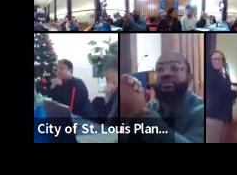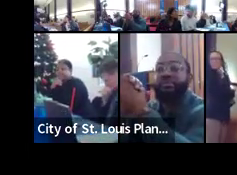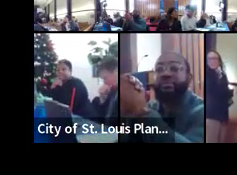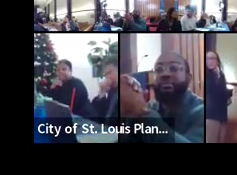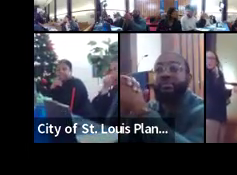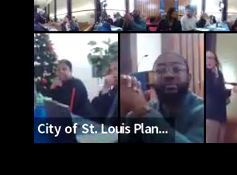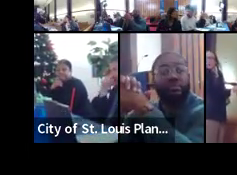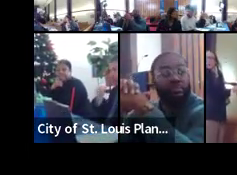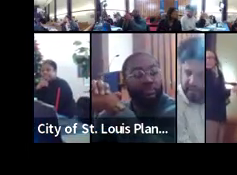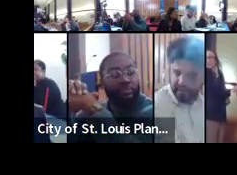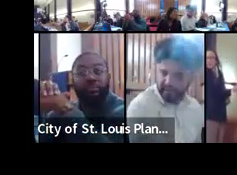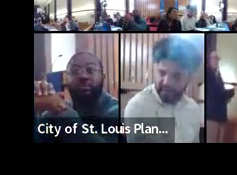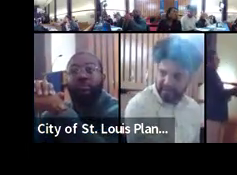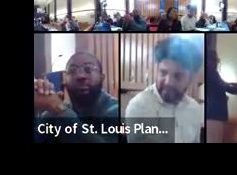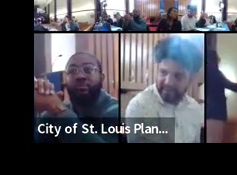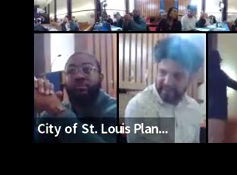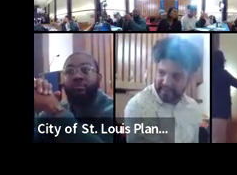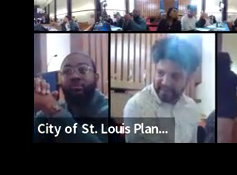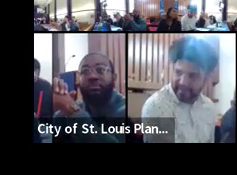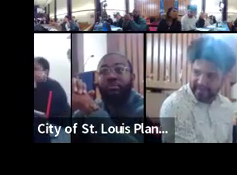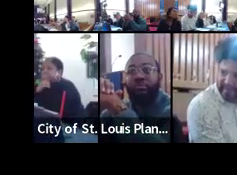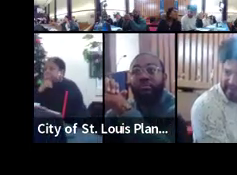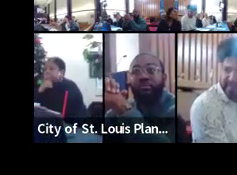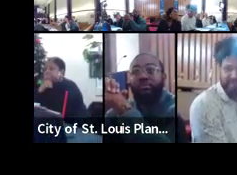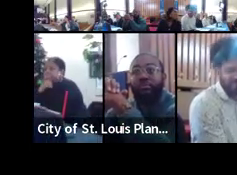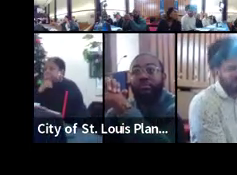Dr. Chandler, I think is the last person. Dr. Chandler.